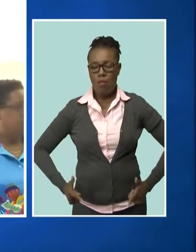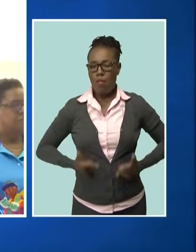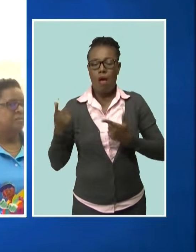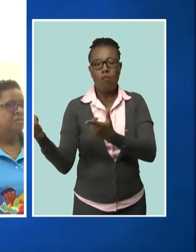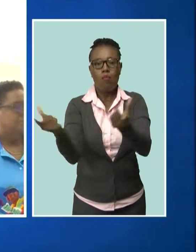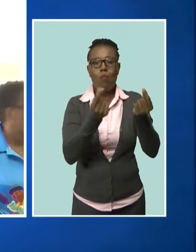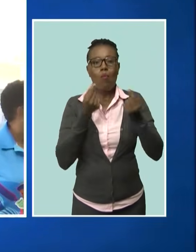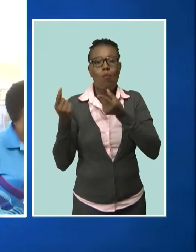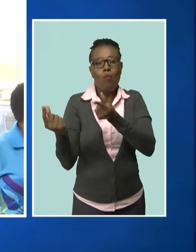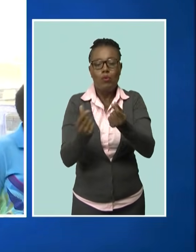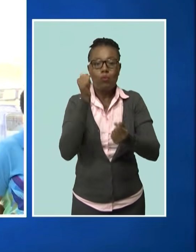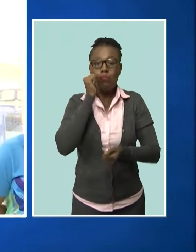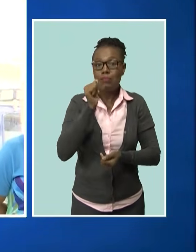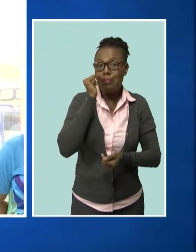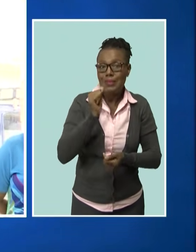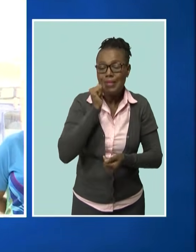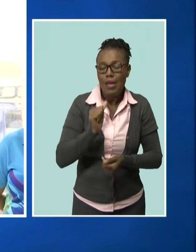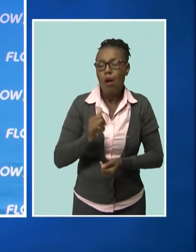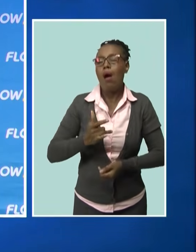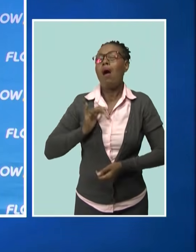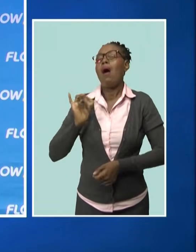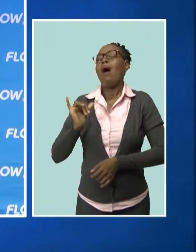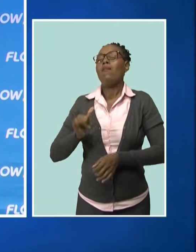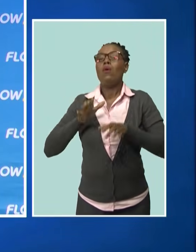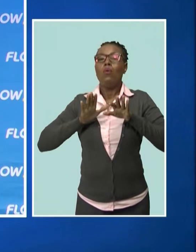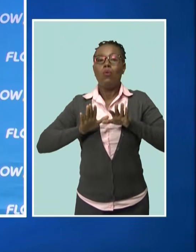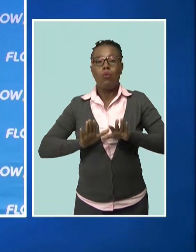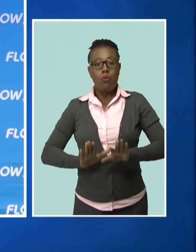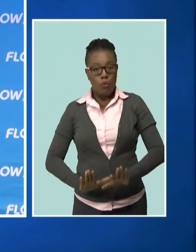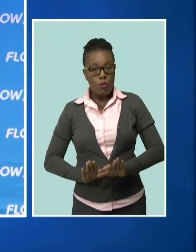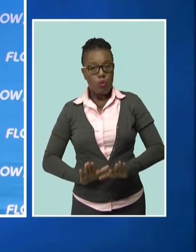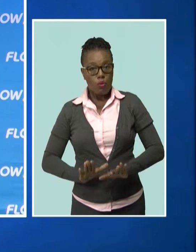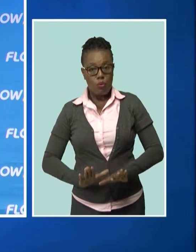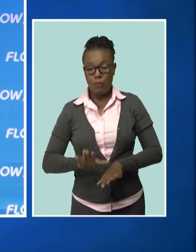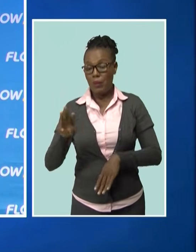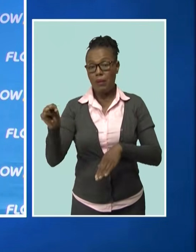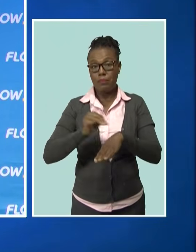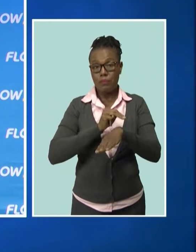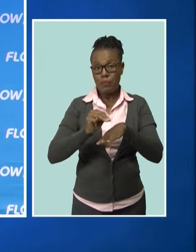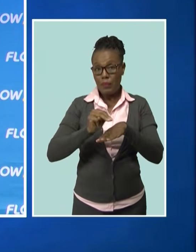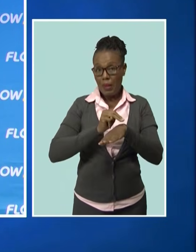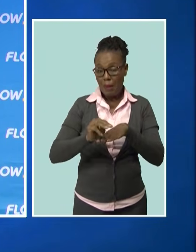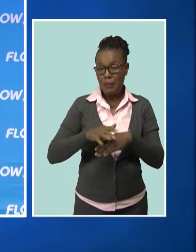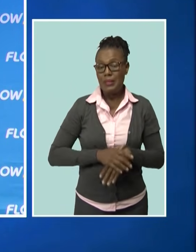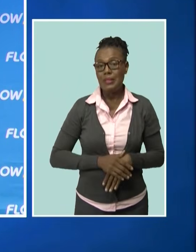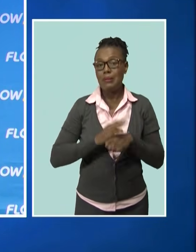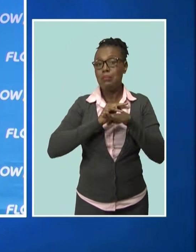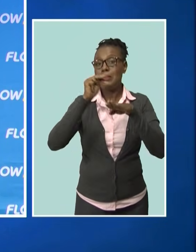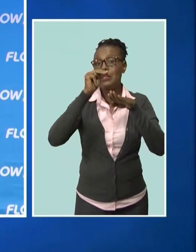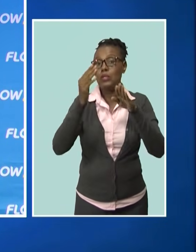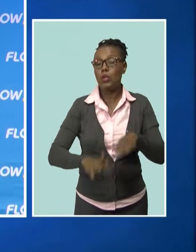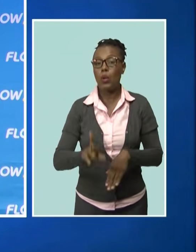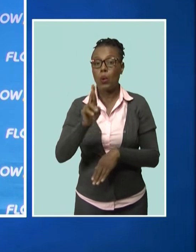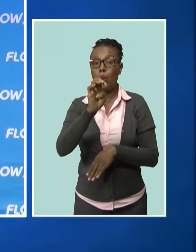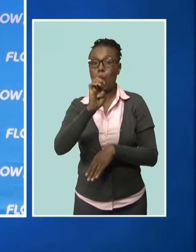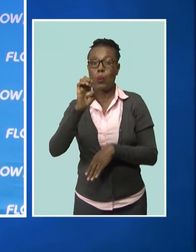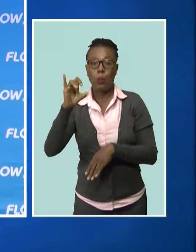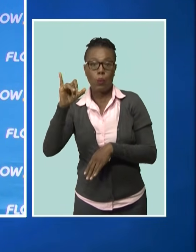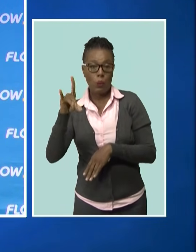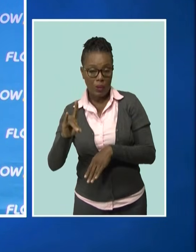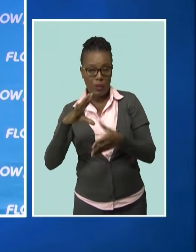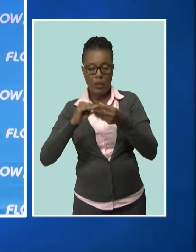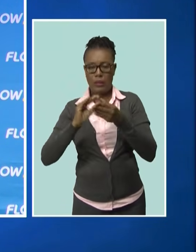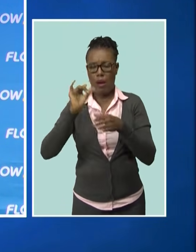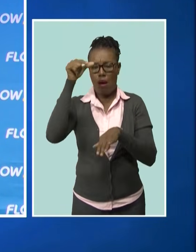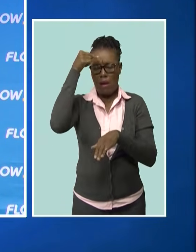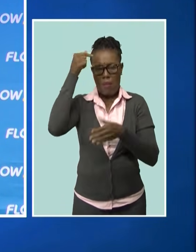the country. Minister of Industry, Innovation, Science, and Technology, Senator Jonathan Reed, says government had been pushing